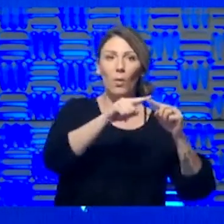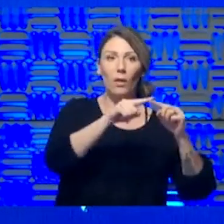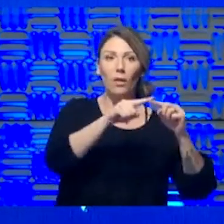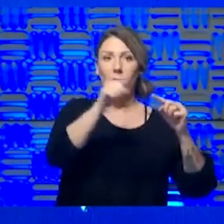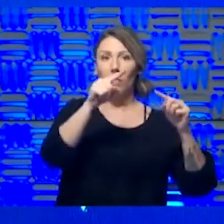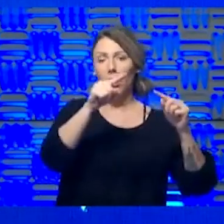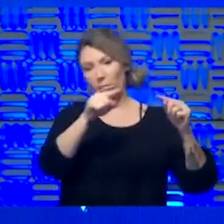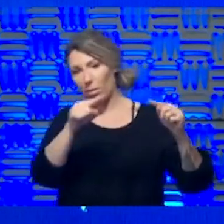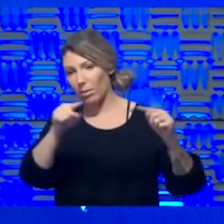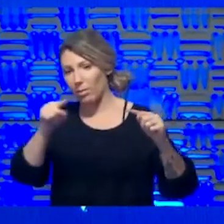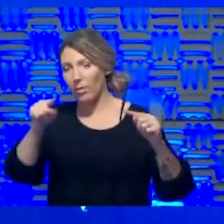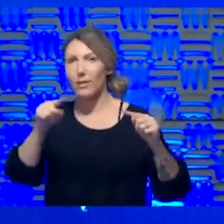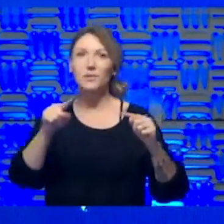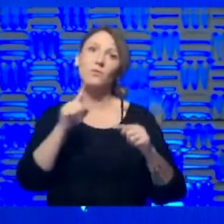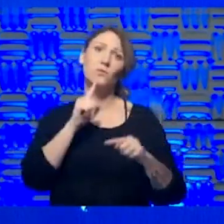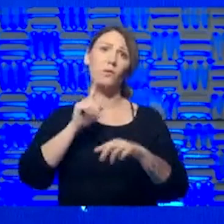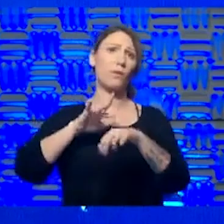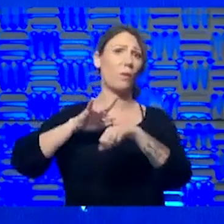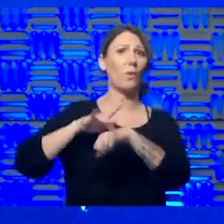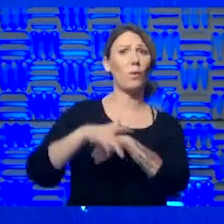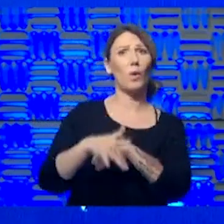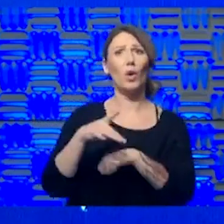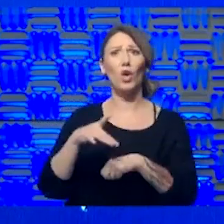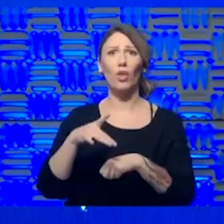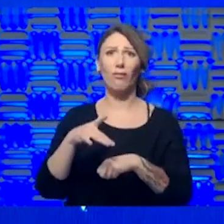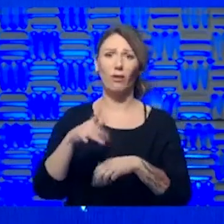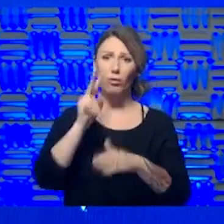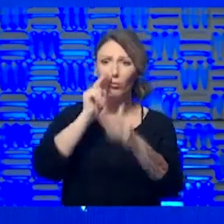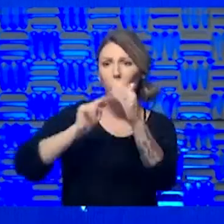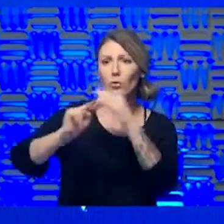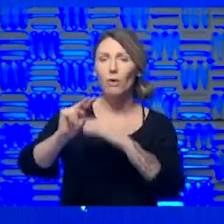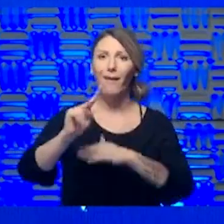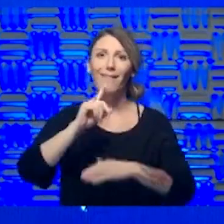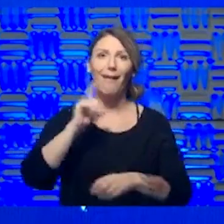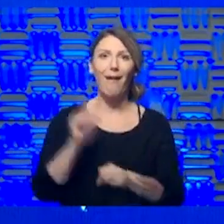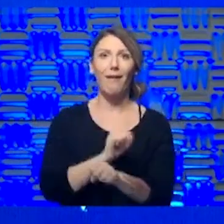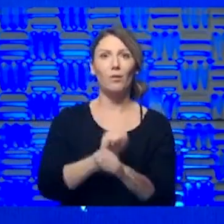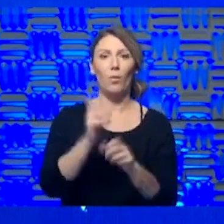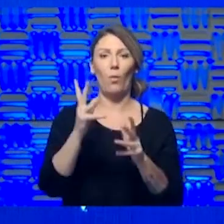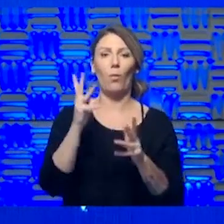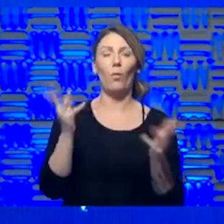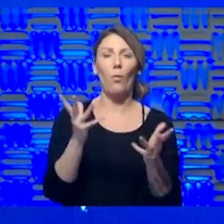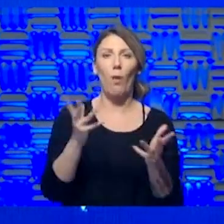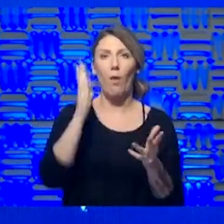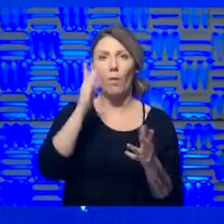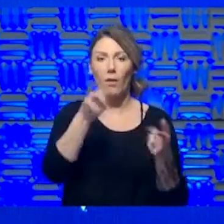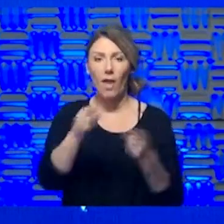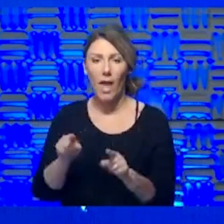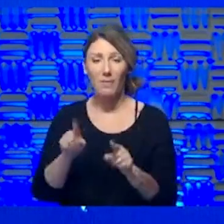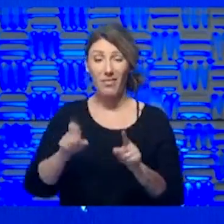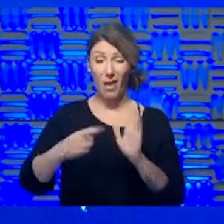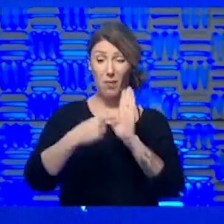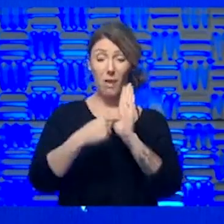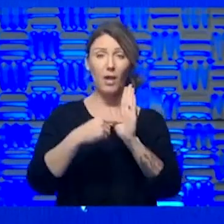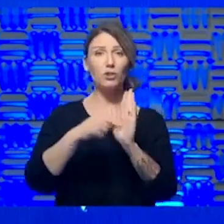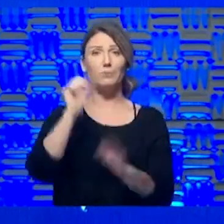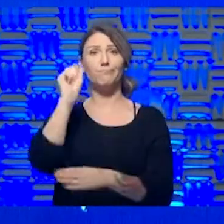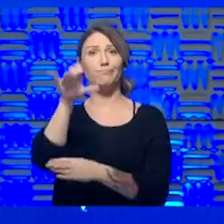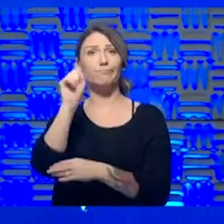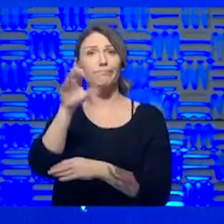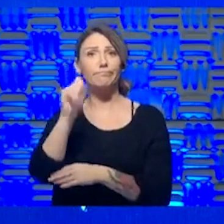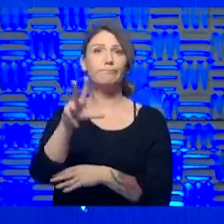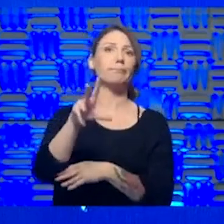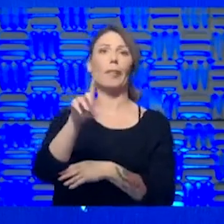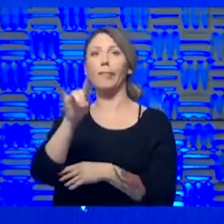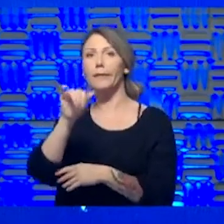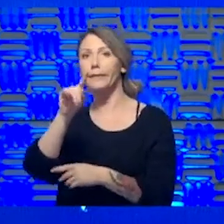it's really early to make bold predictions about what's going to happen. The model just throws out the data that says, look, based upon the number of